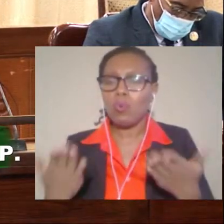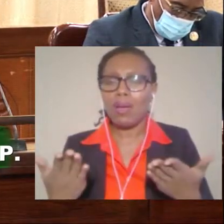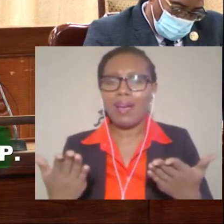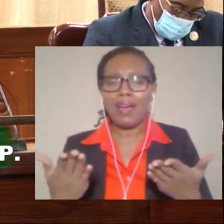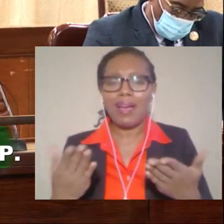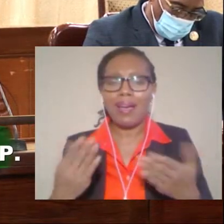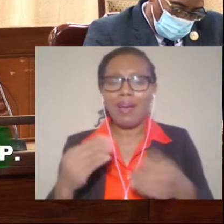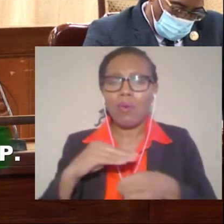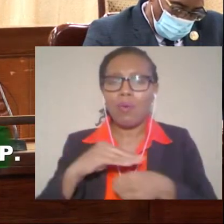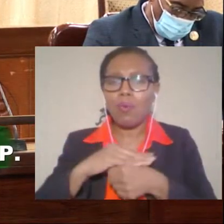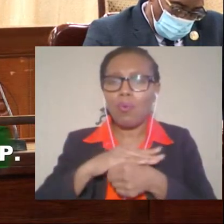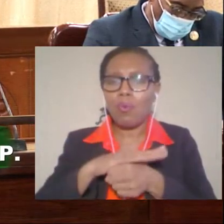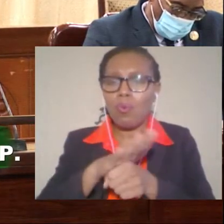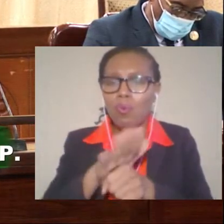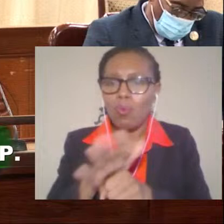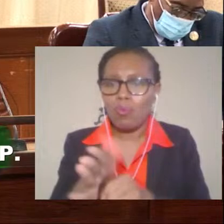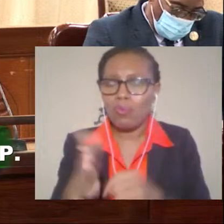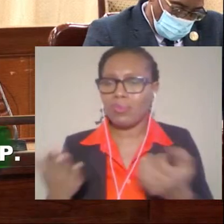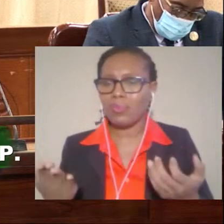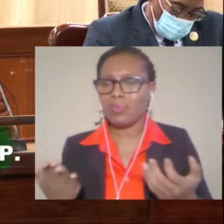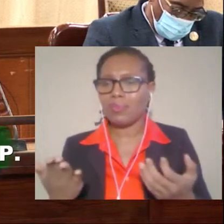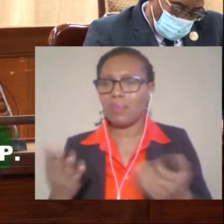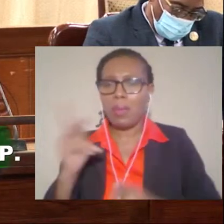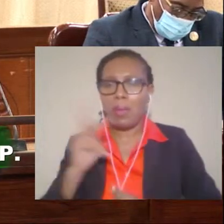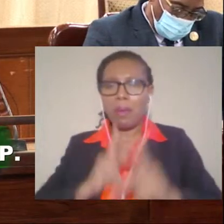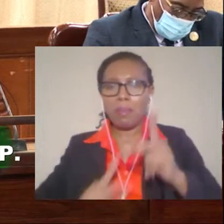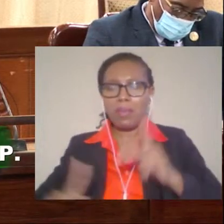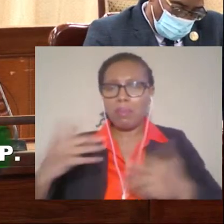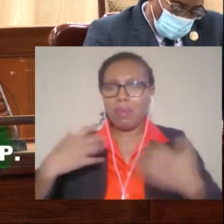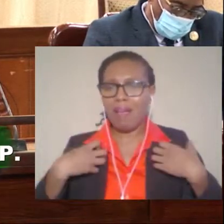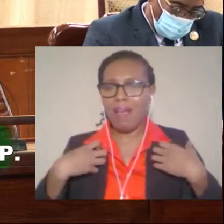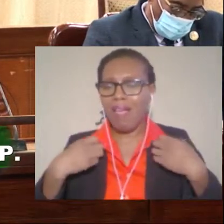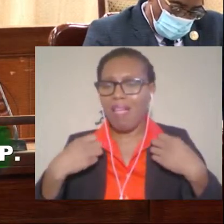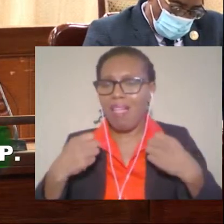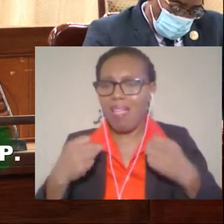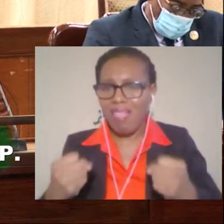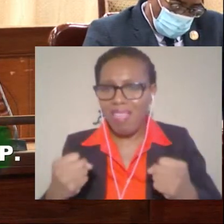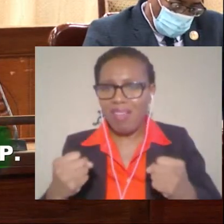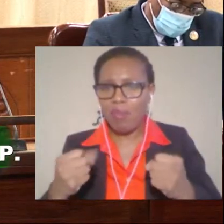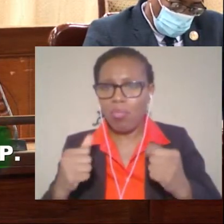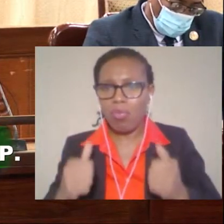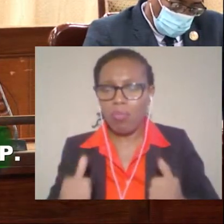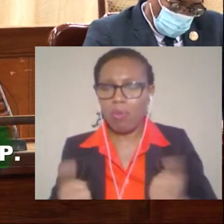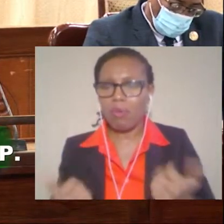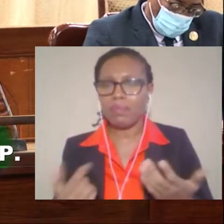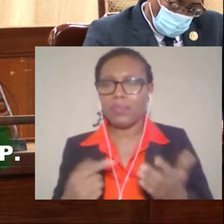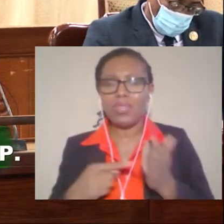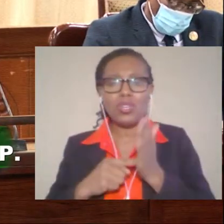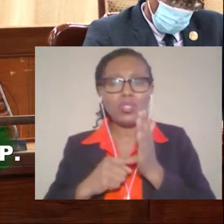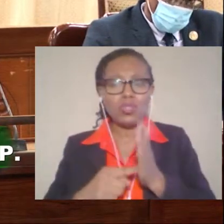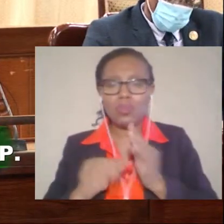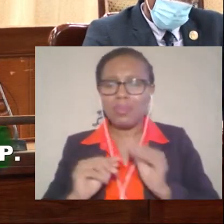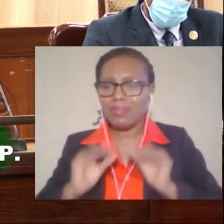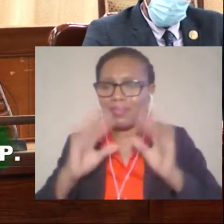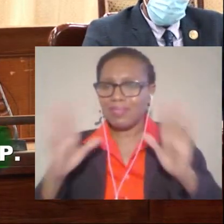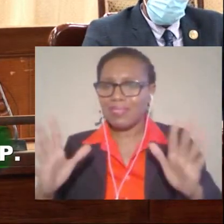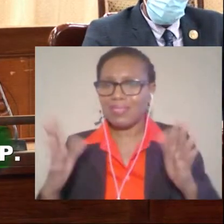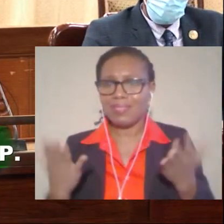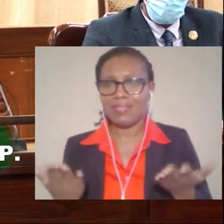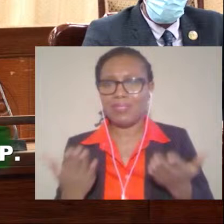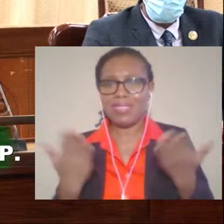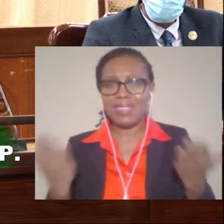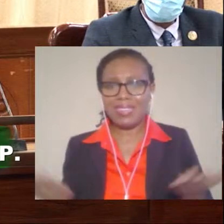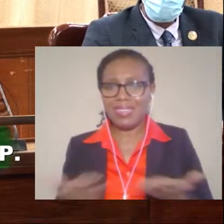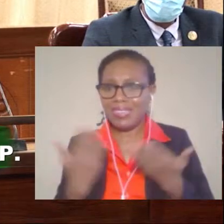to us that our economy is on a shaky one leg and that we need the business of agriculture